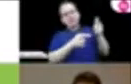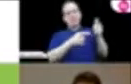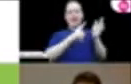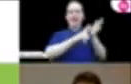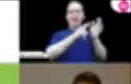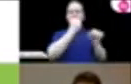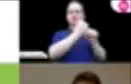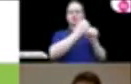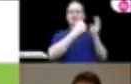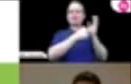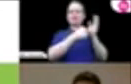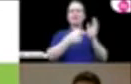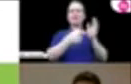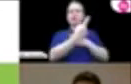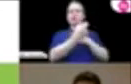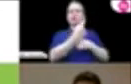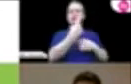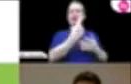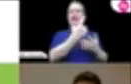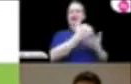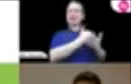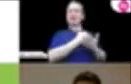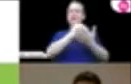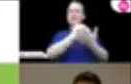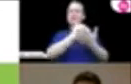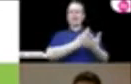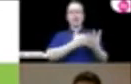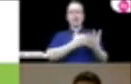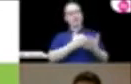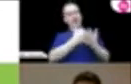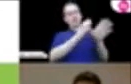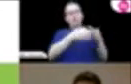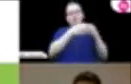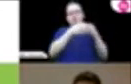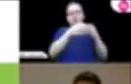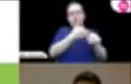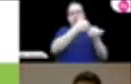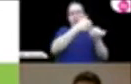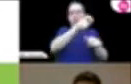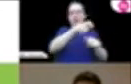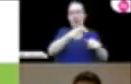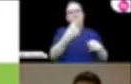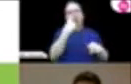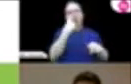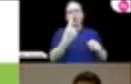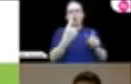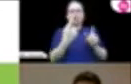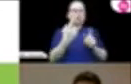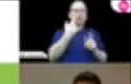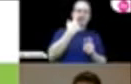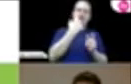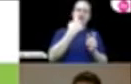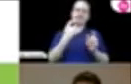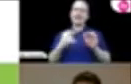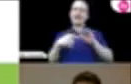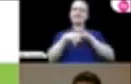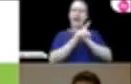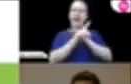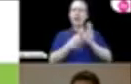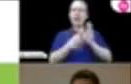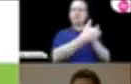and self-help support groups that have been set up to support people who are seeking asylum who are LGBT plus.